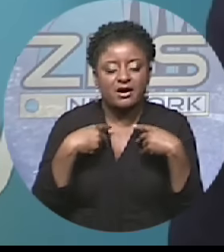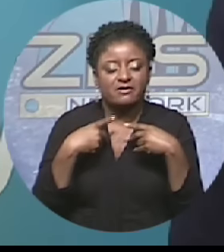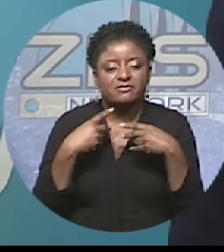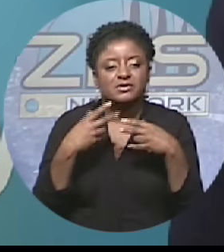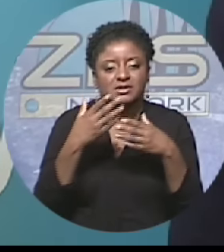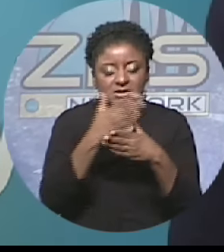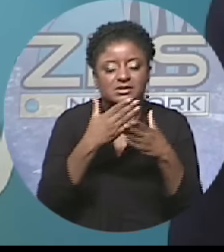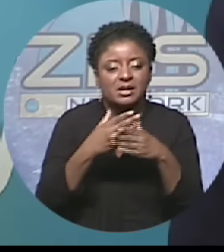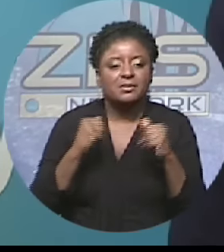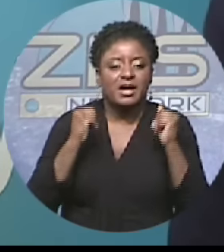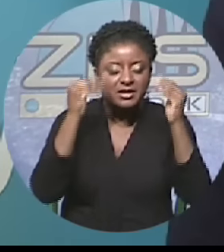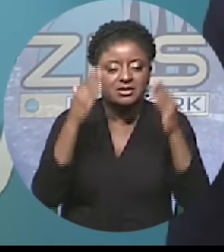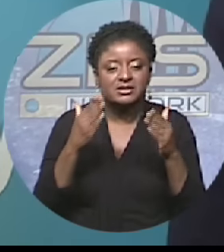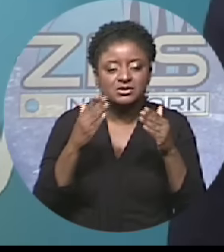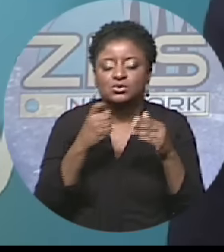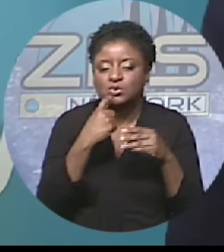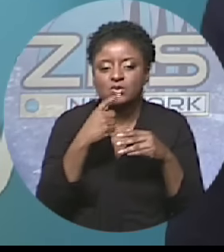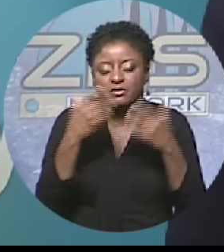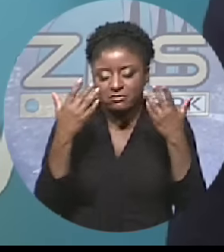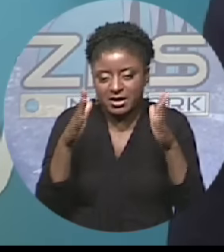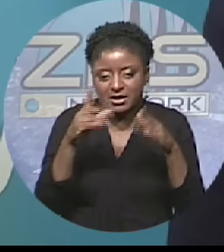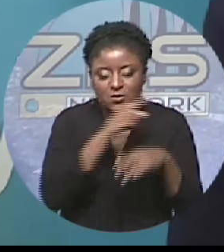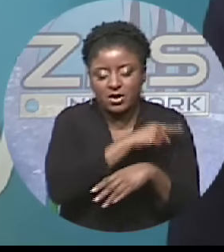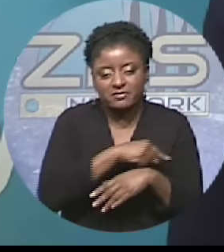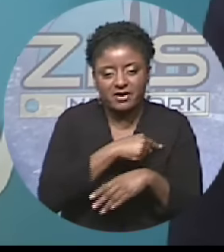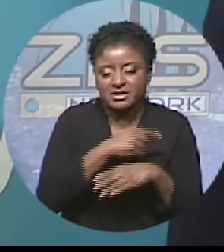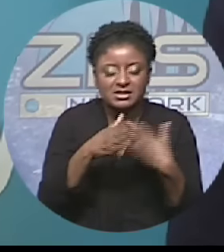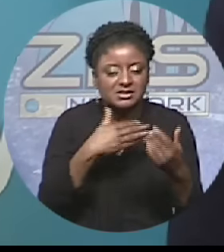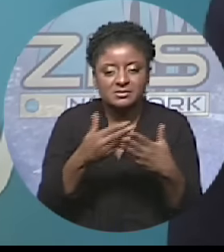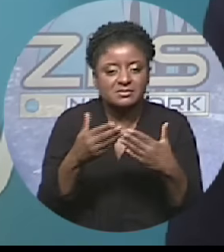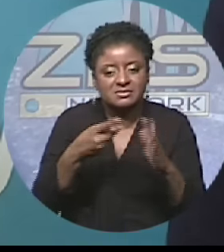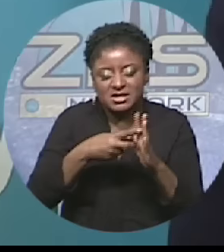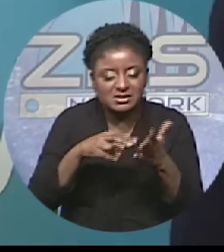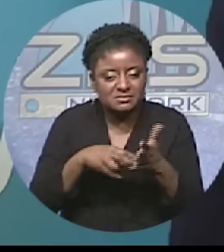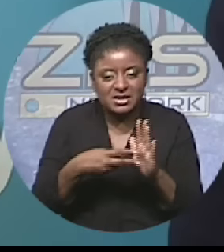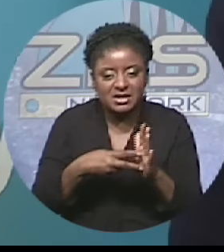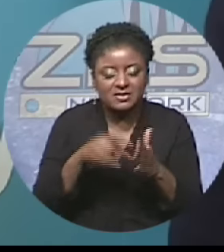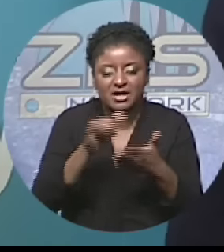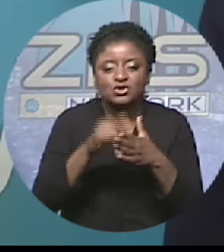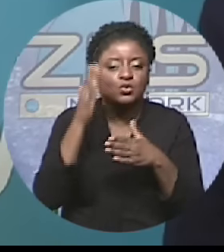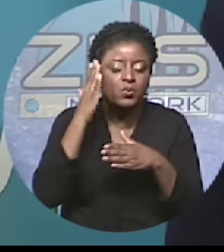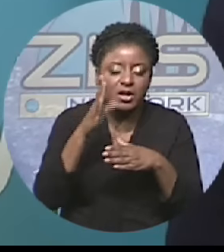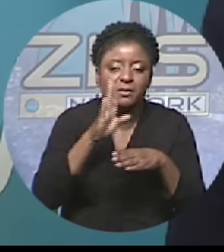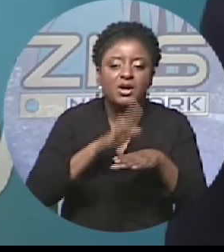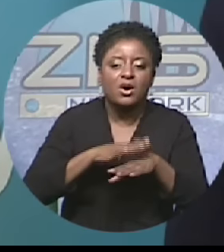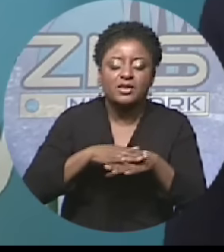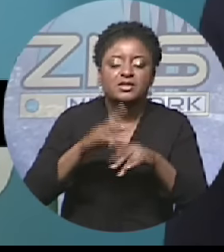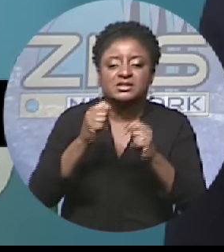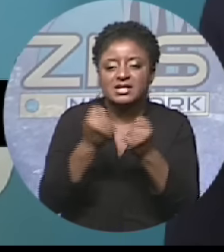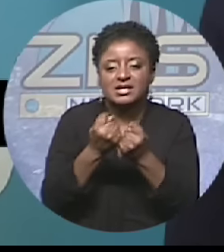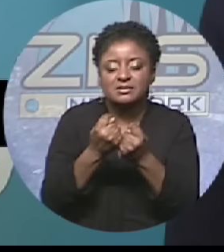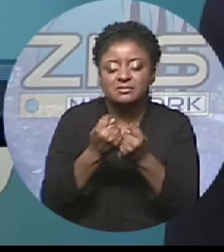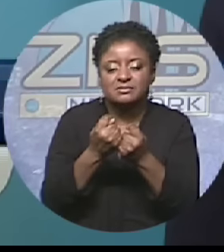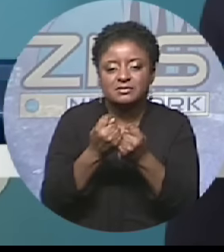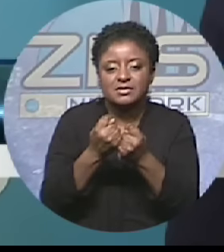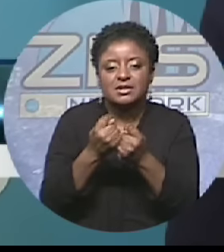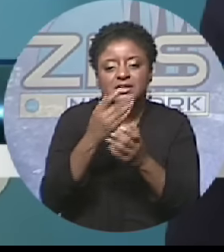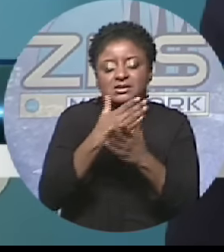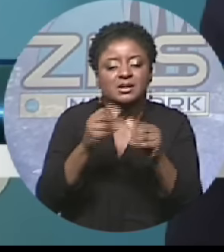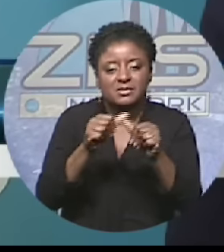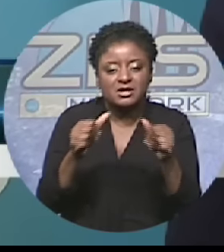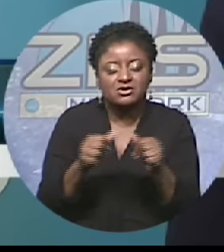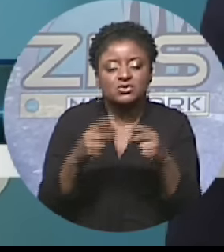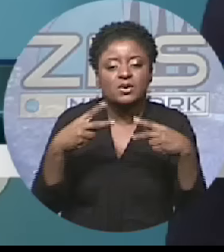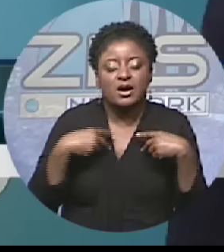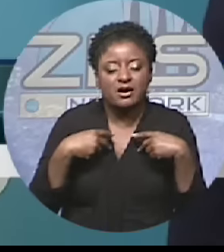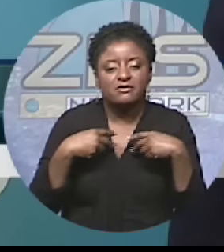know, because you've qualified doesn't necessarily mean that you will be on the team, because in some areas you may have so many young persons